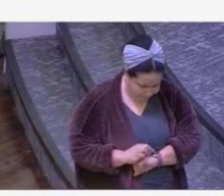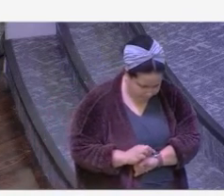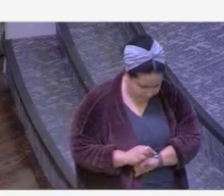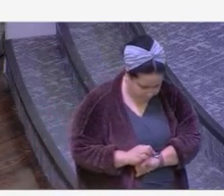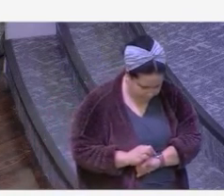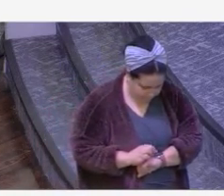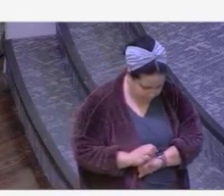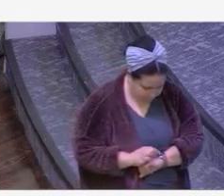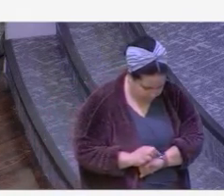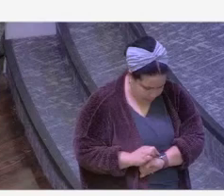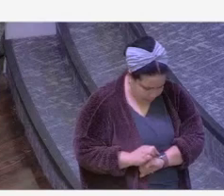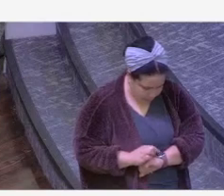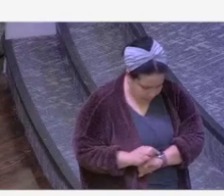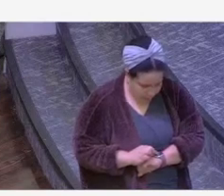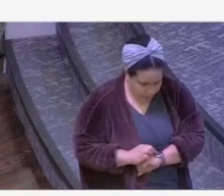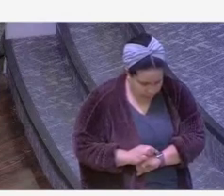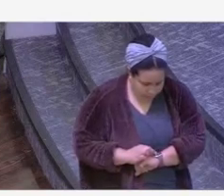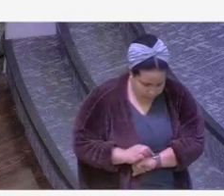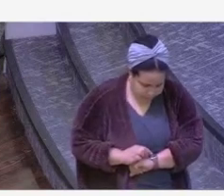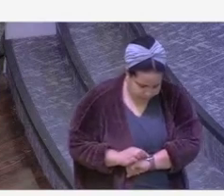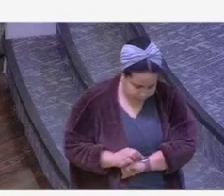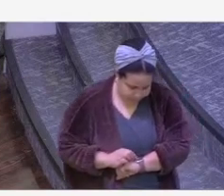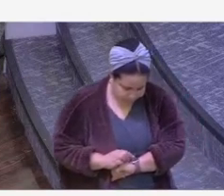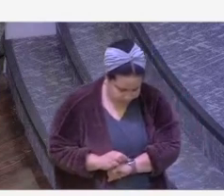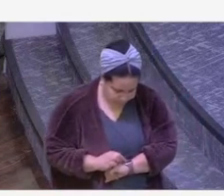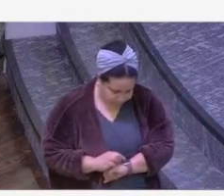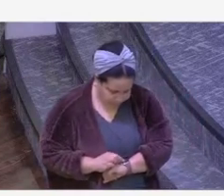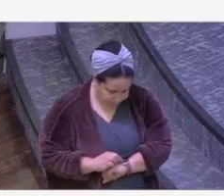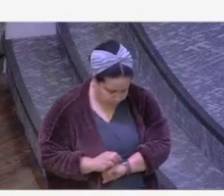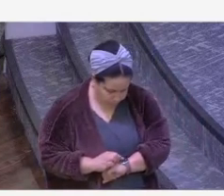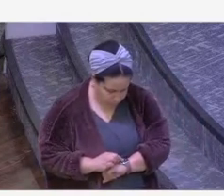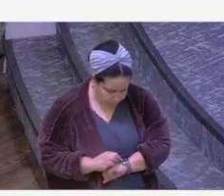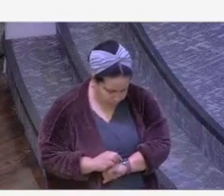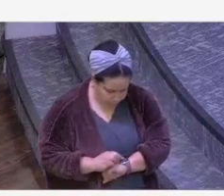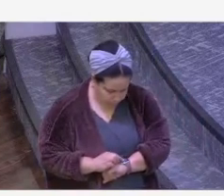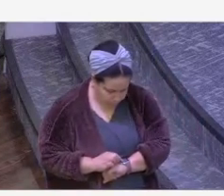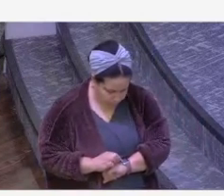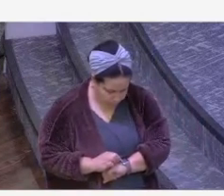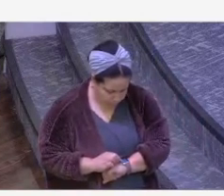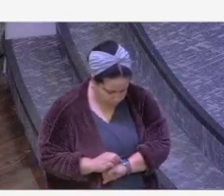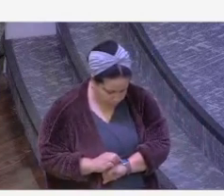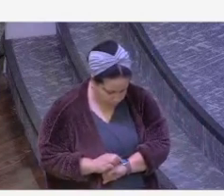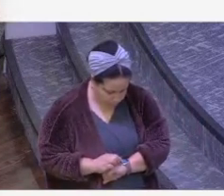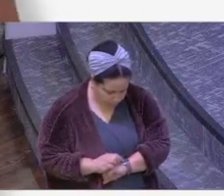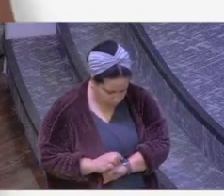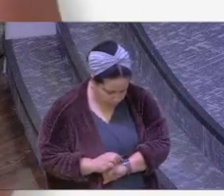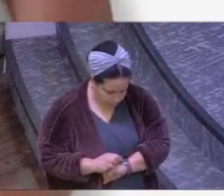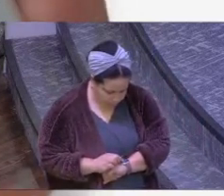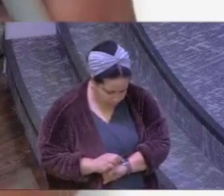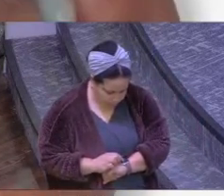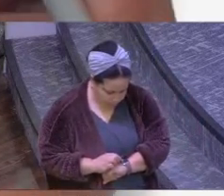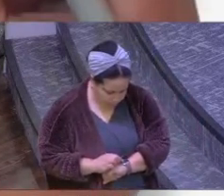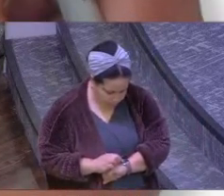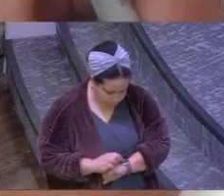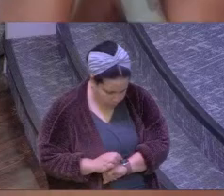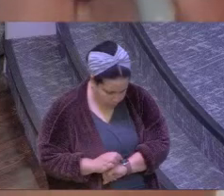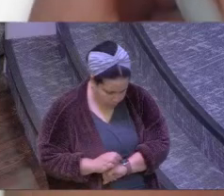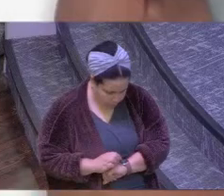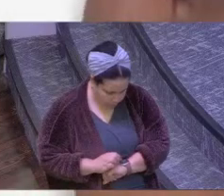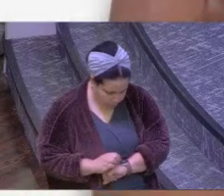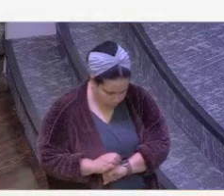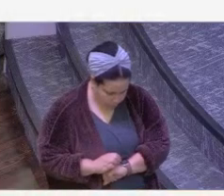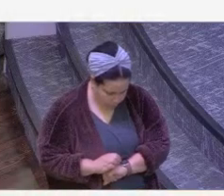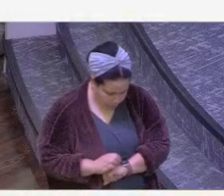programs, the state divides up the day, then combines the pieces based on the programs they're in. The result is titled full-time equivalent students,